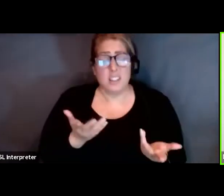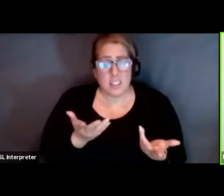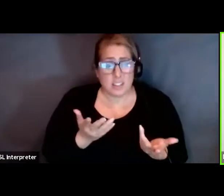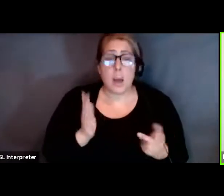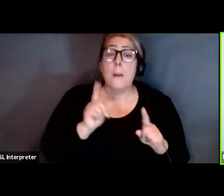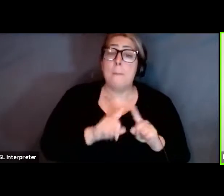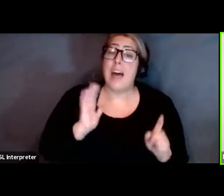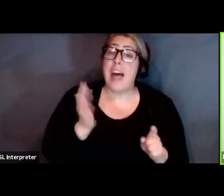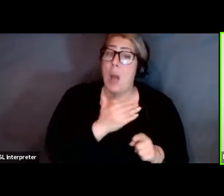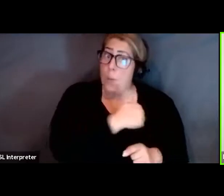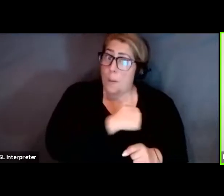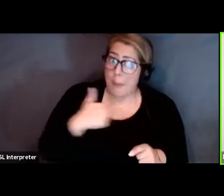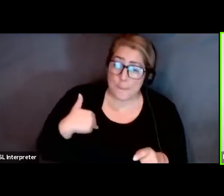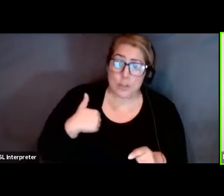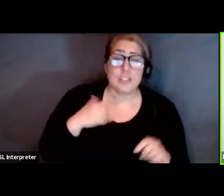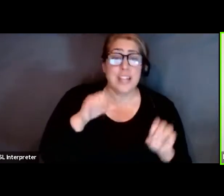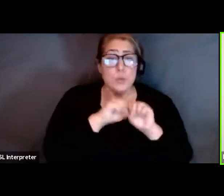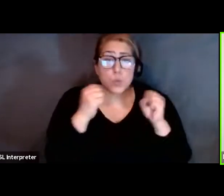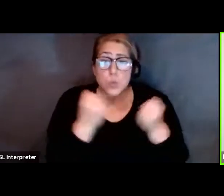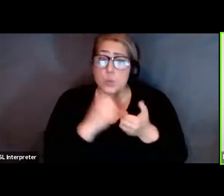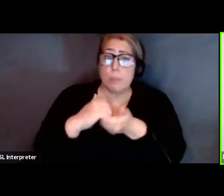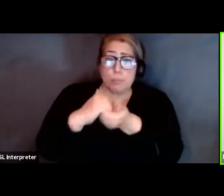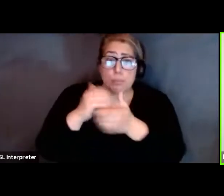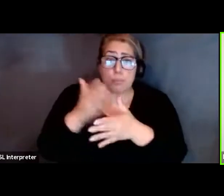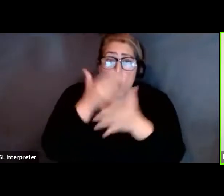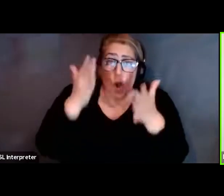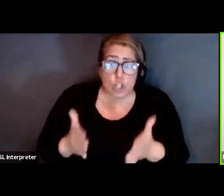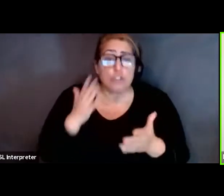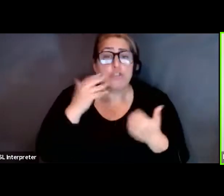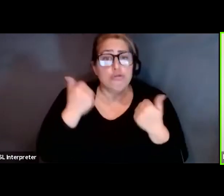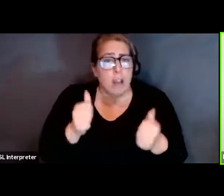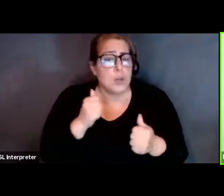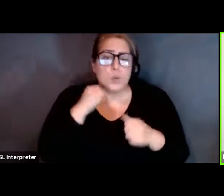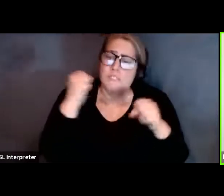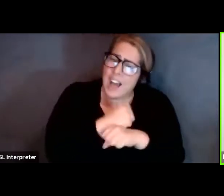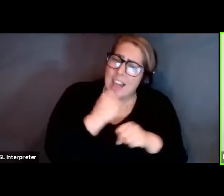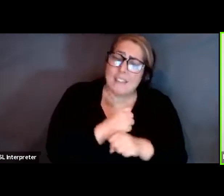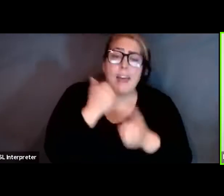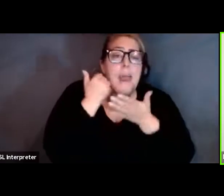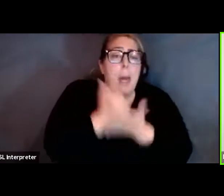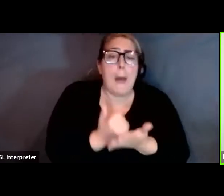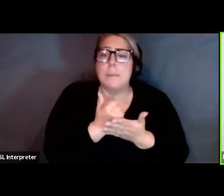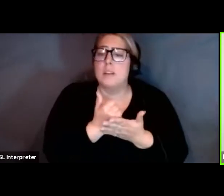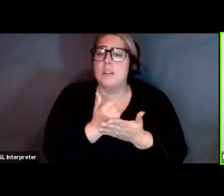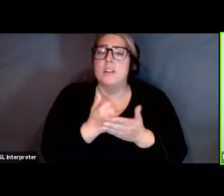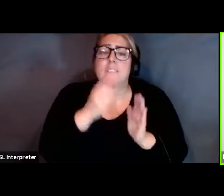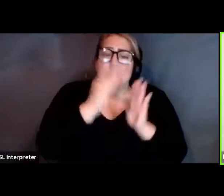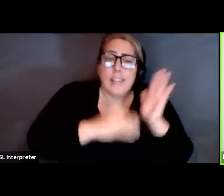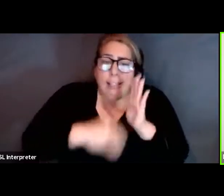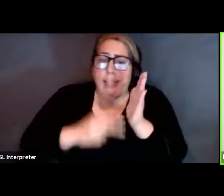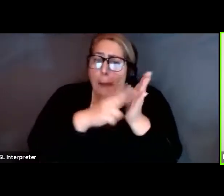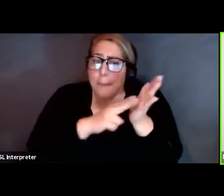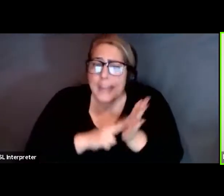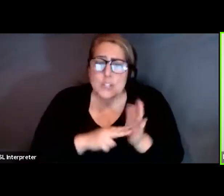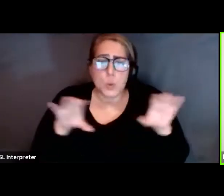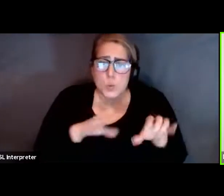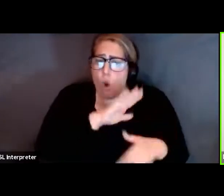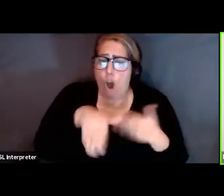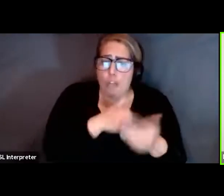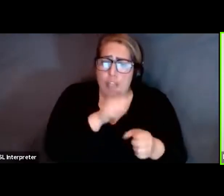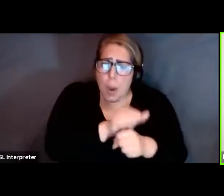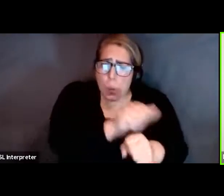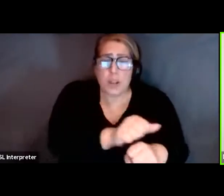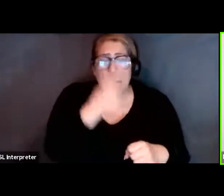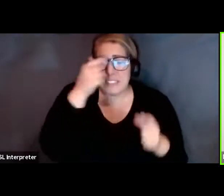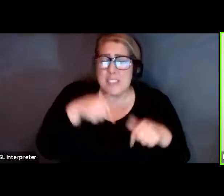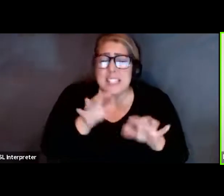membership continue to fight, filling in those applications because we know housing is a basic human right. We will continue to